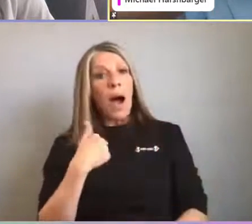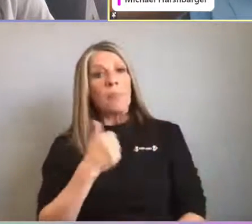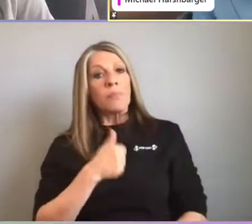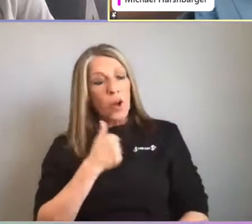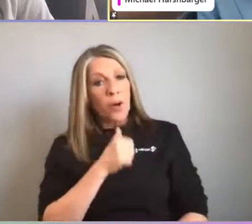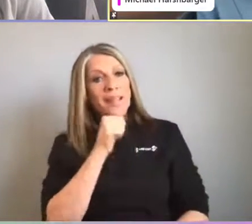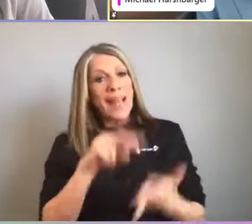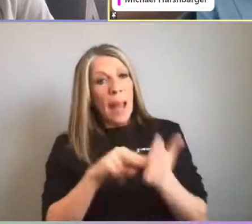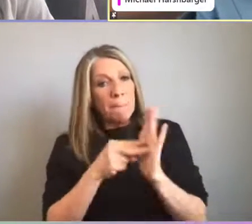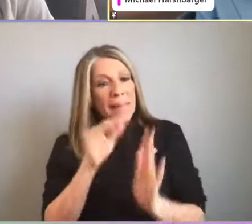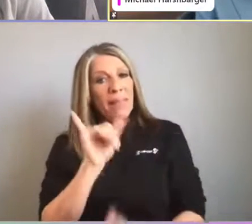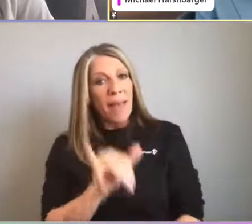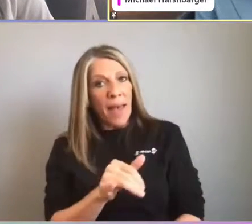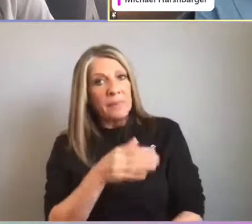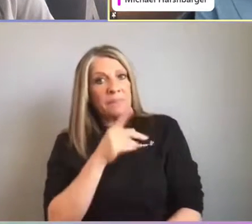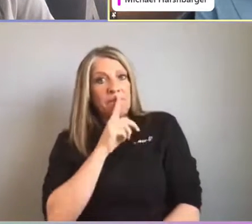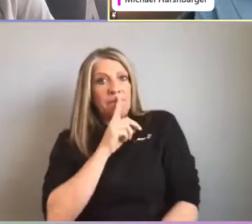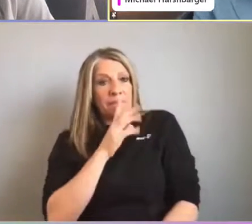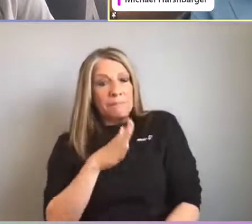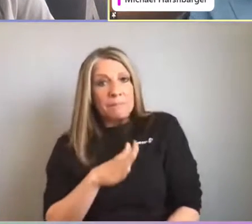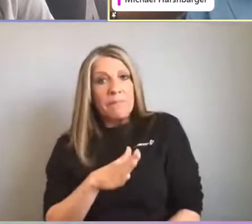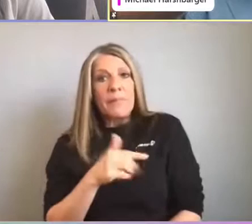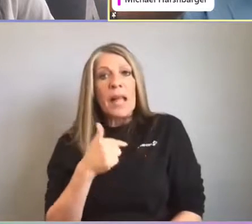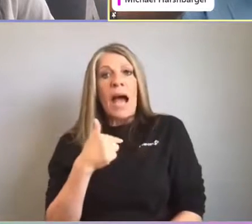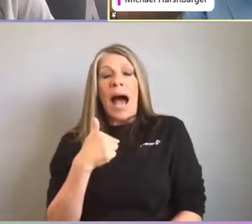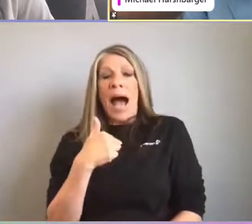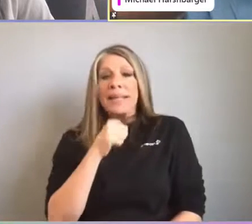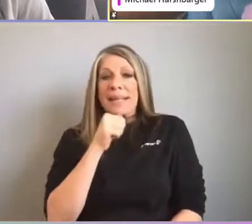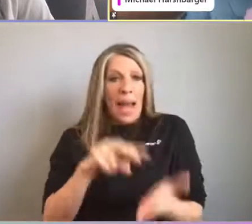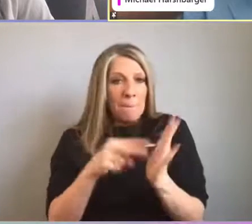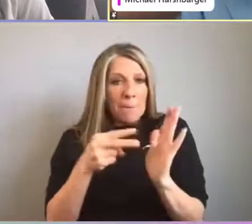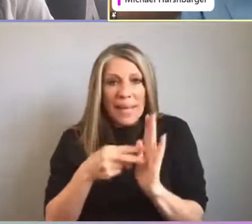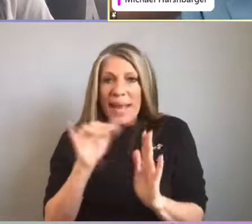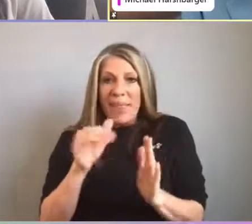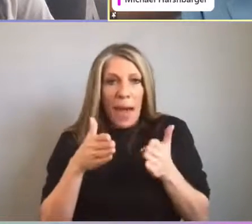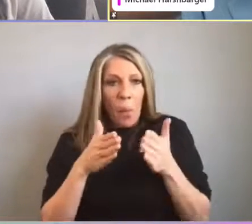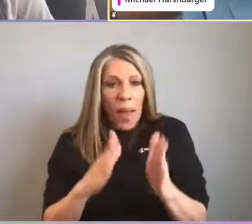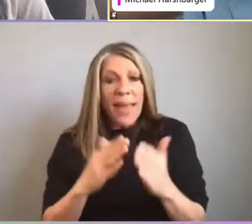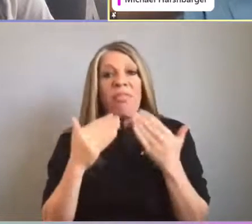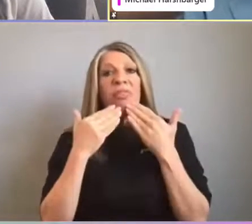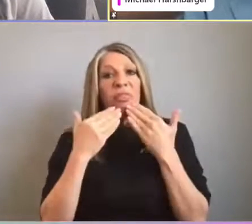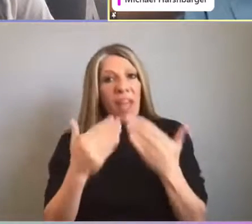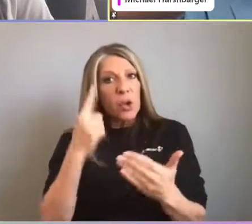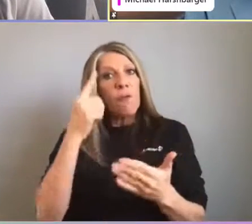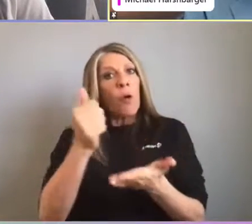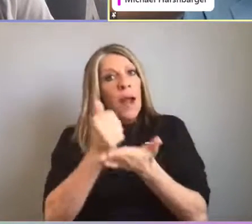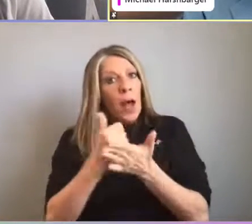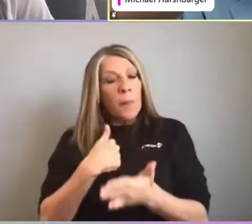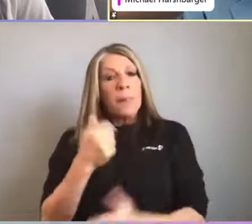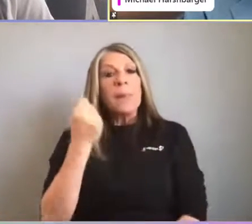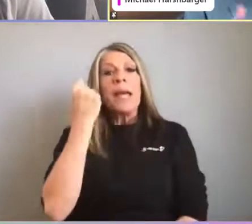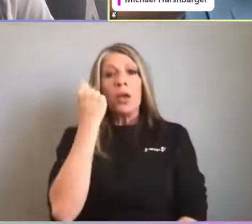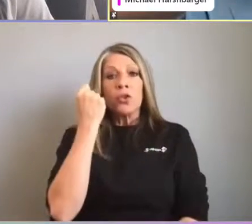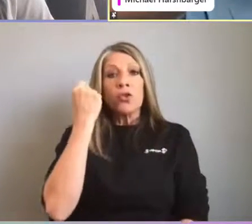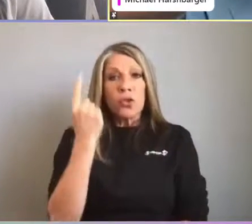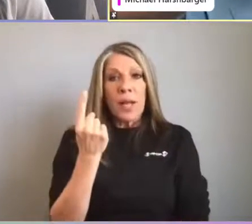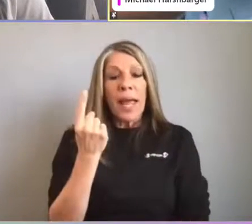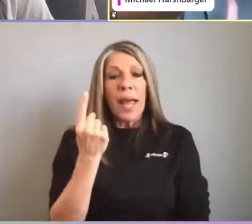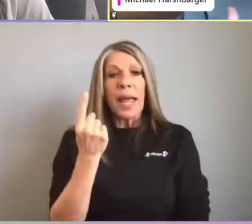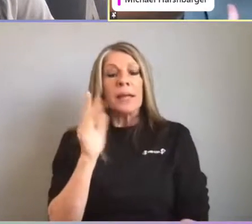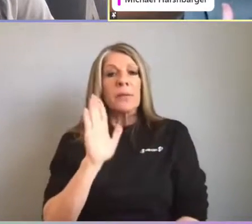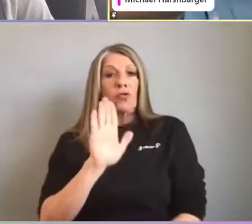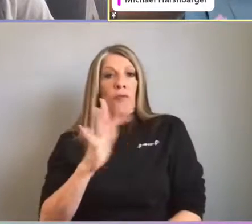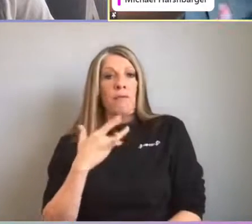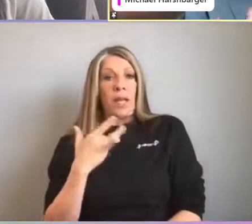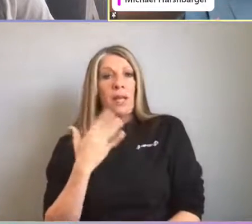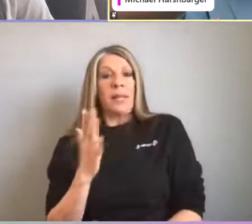mean that to come around across the way it did. Thank you for helping me understand where you're at and